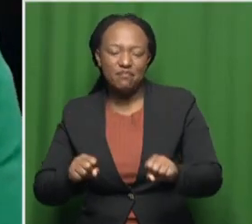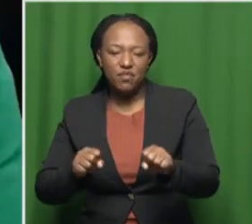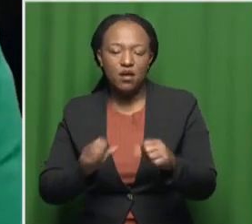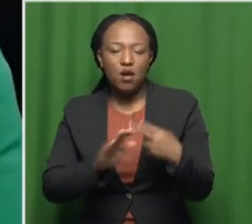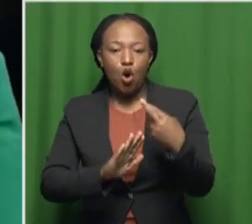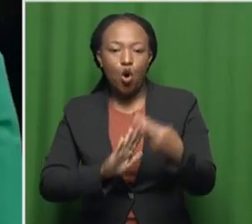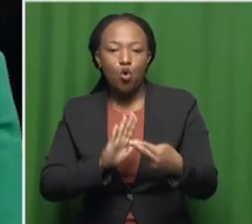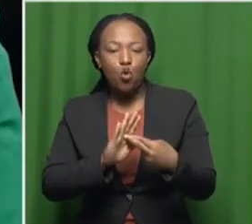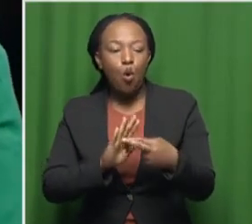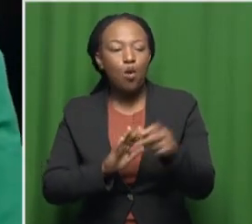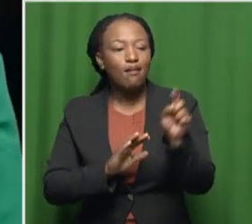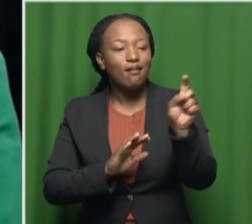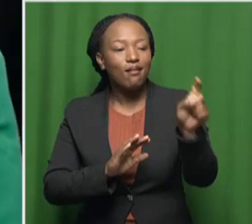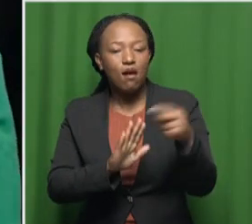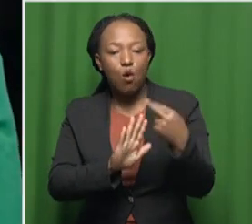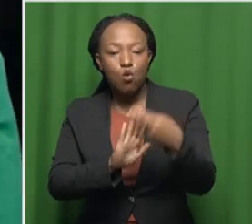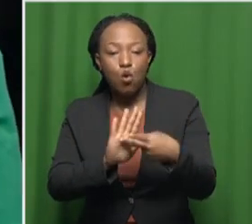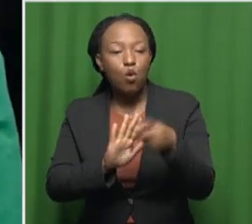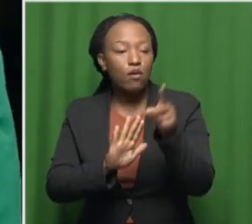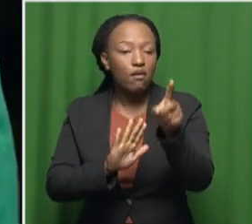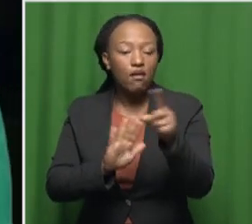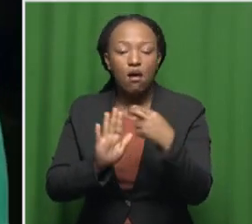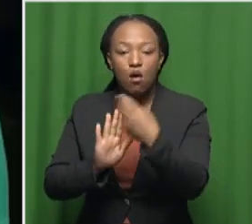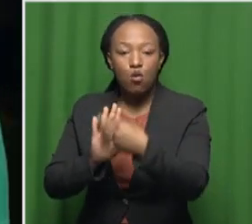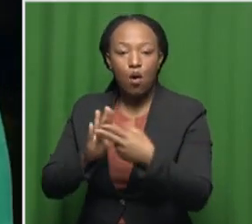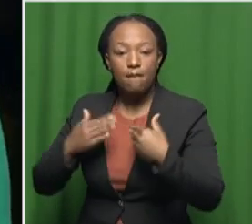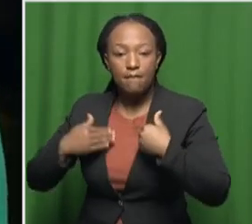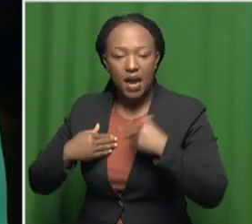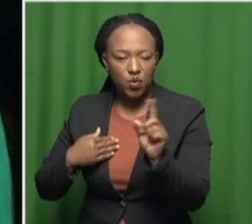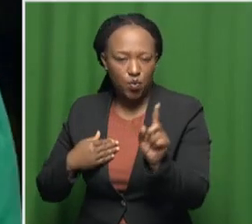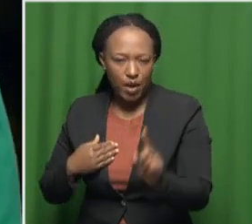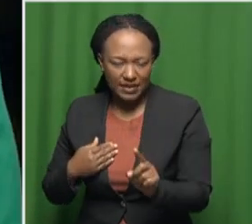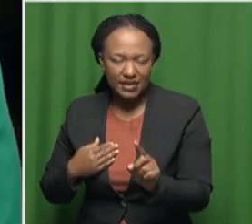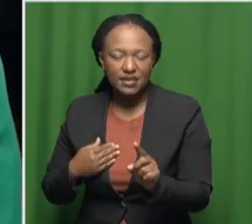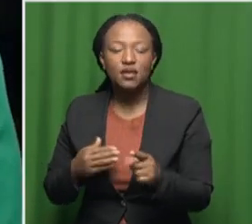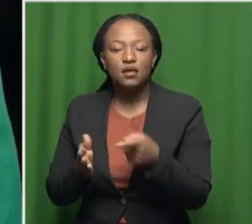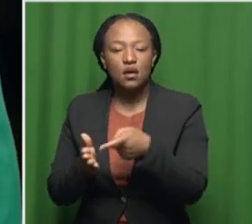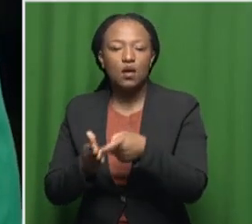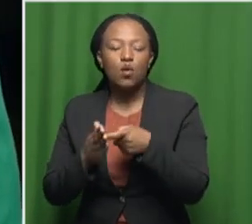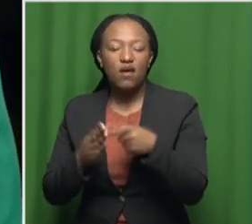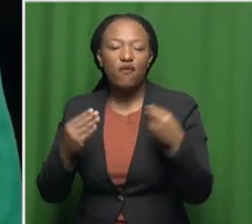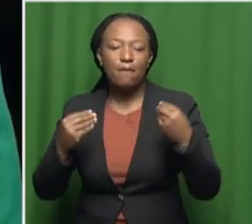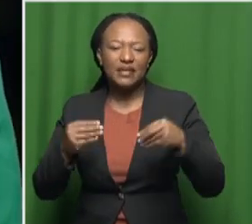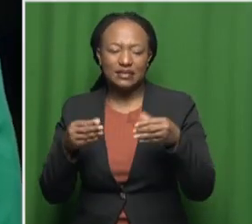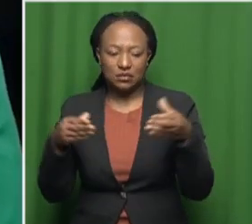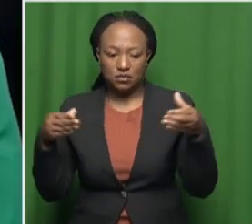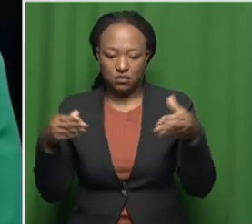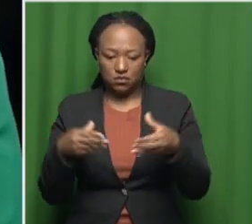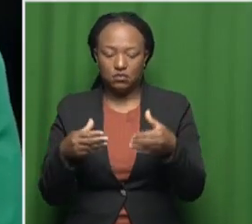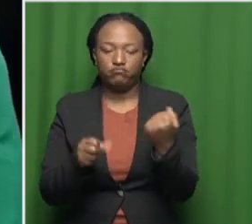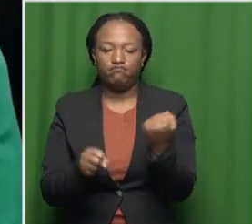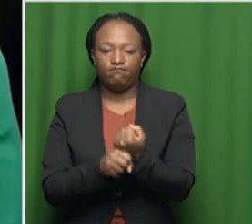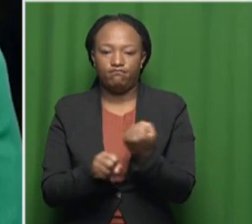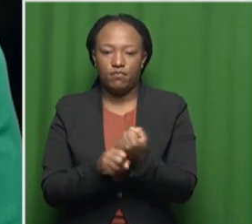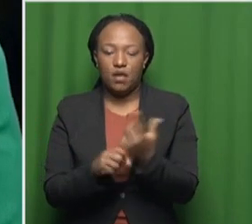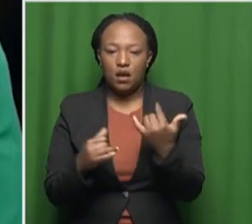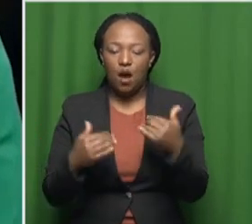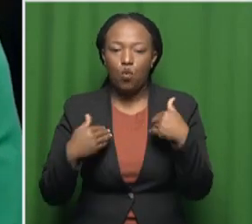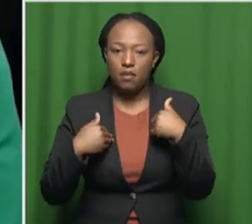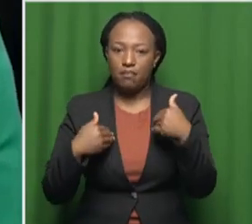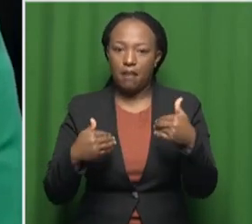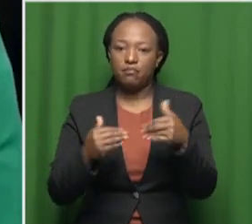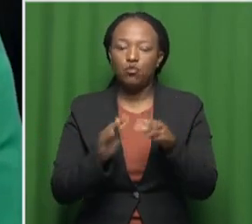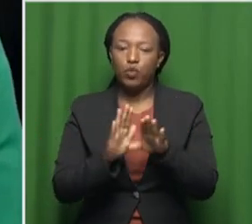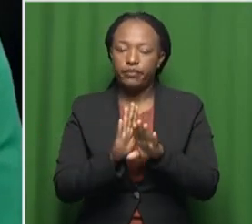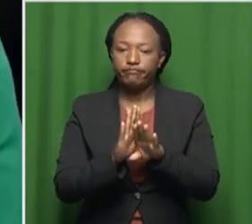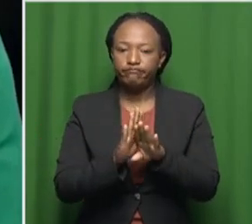your role? What is her role? What is it that the ecosystem requires for a small business to be functional? And we are beginning to pick up.